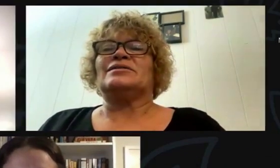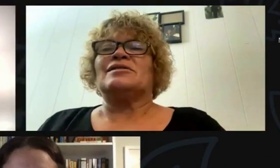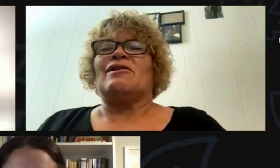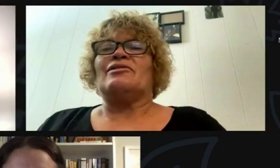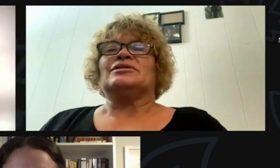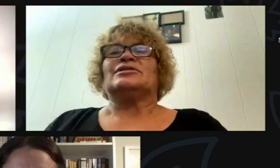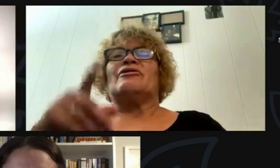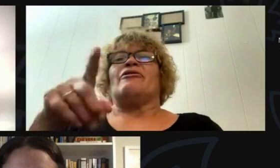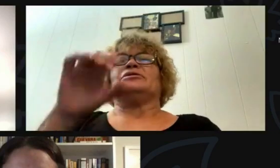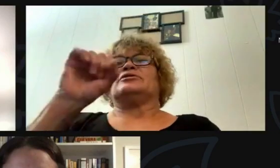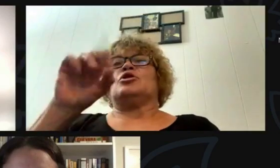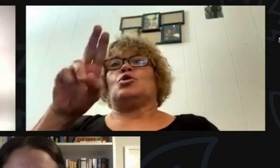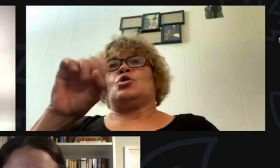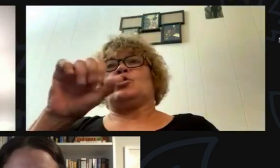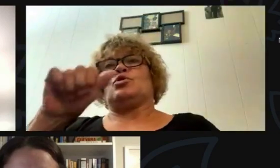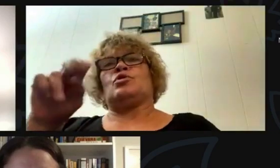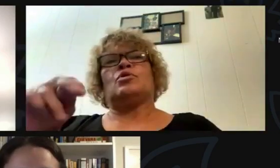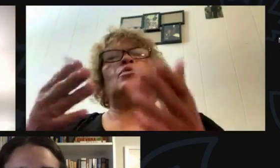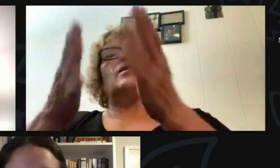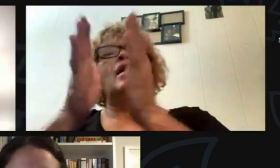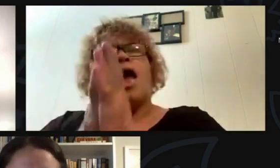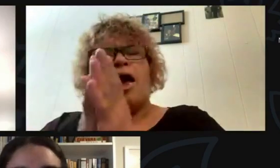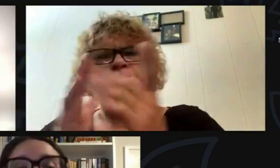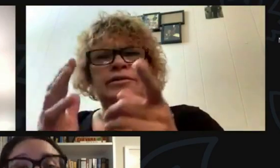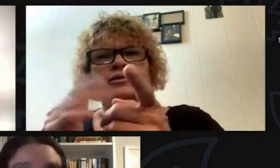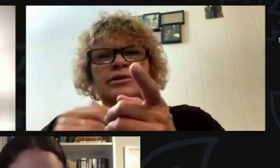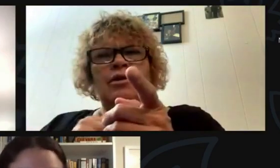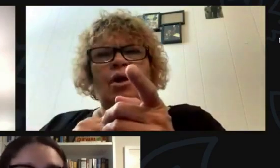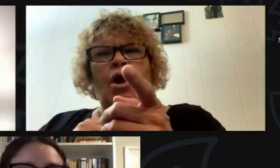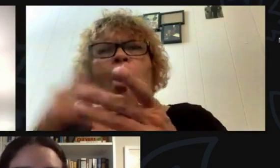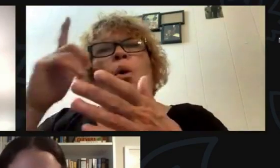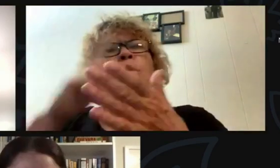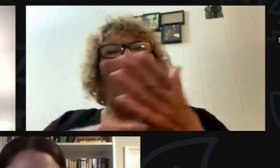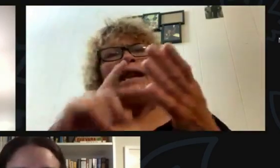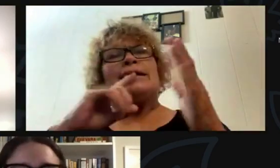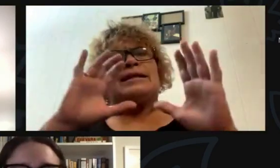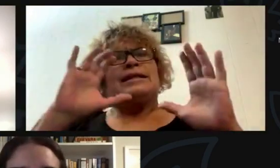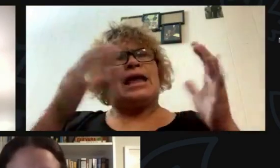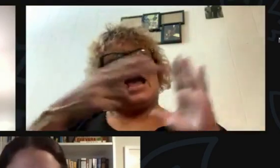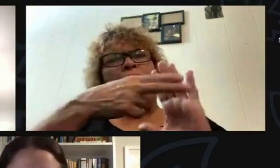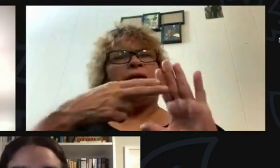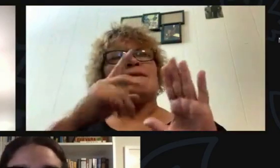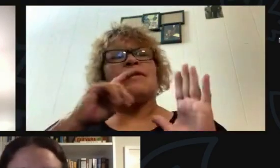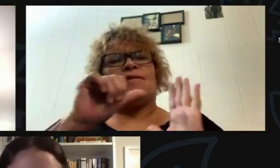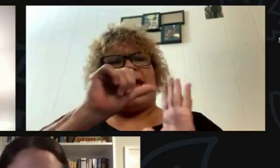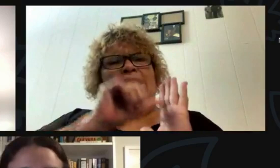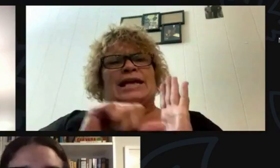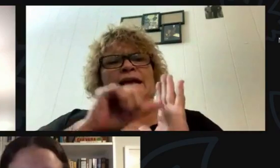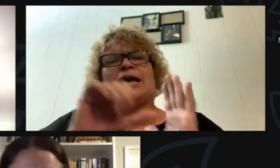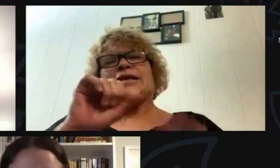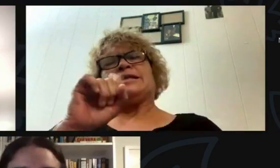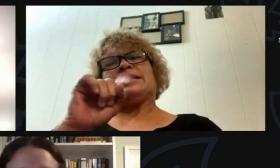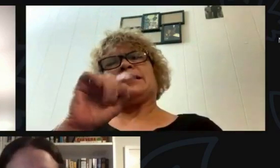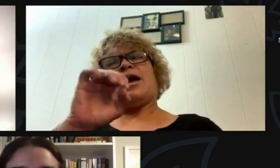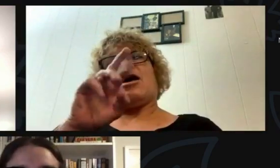Susan asks, what would be classified as sterilization, you know, specifically?